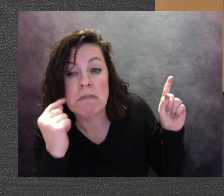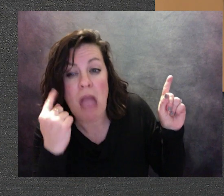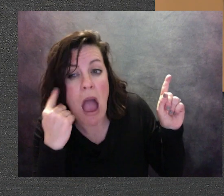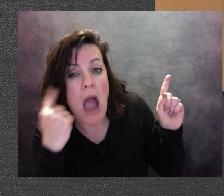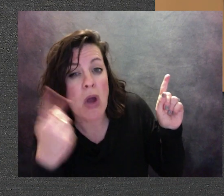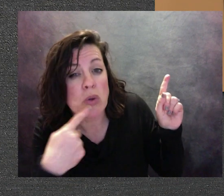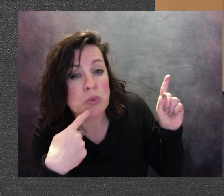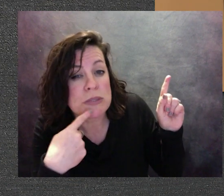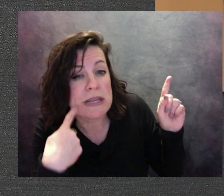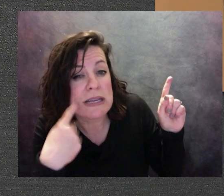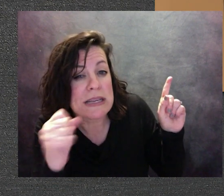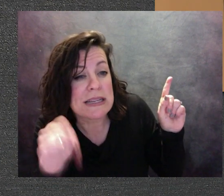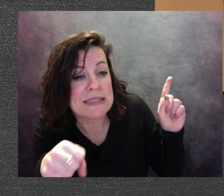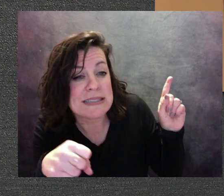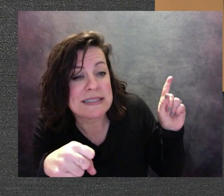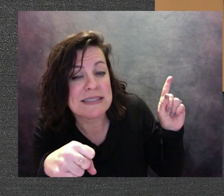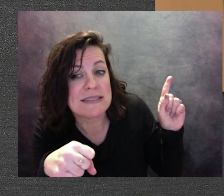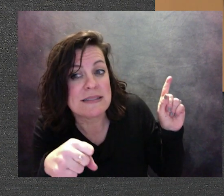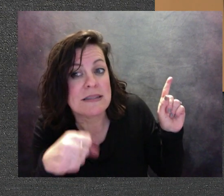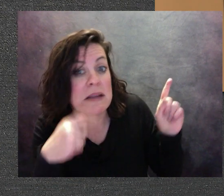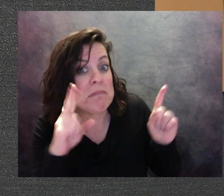I heard you. Yes.